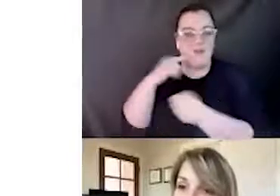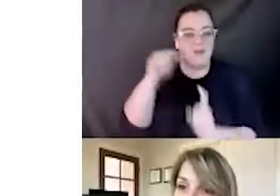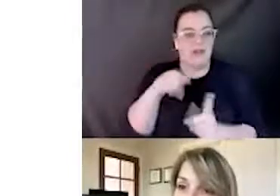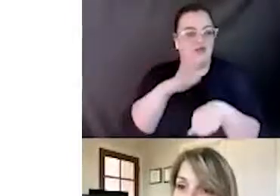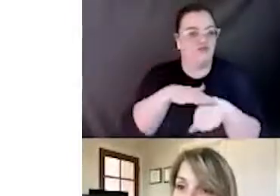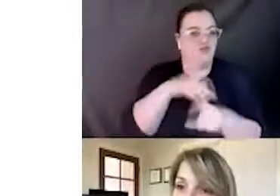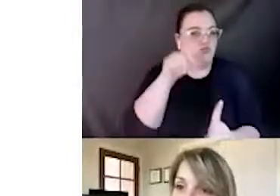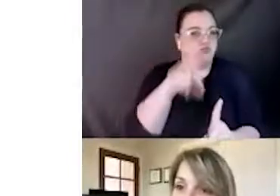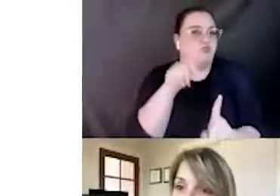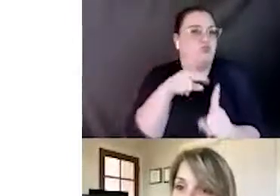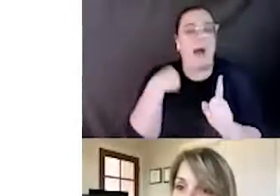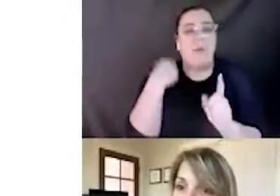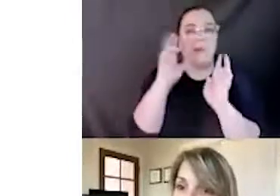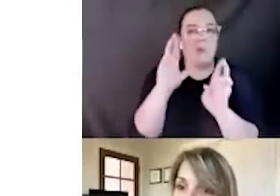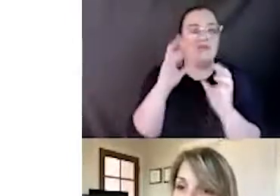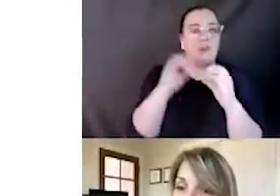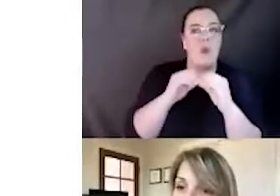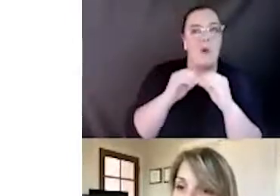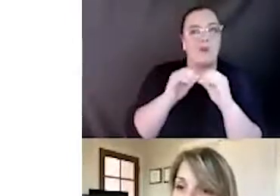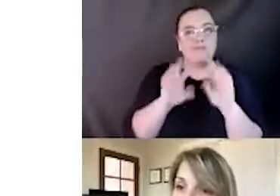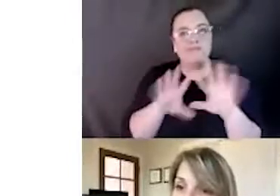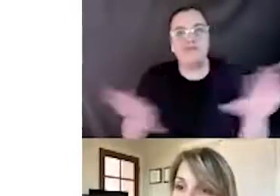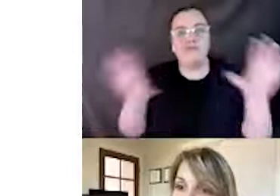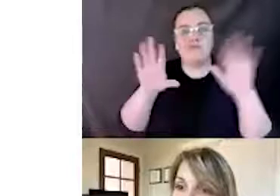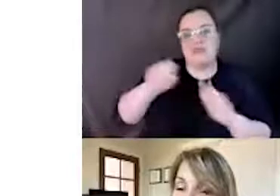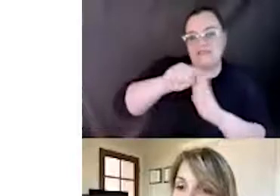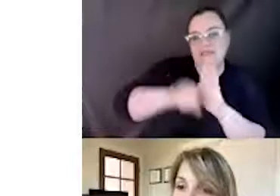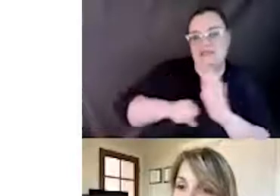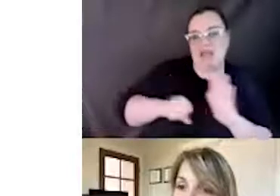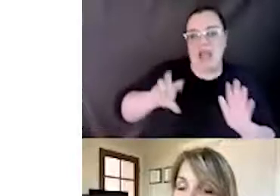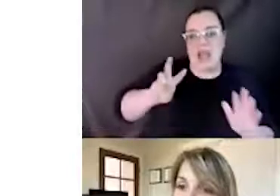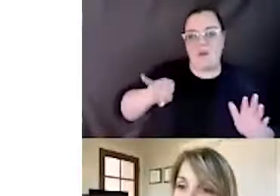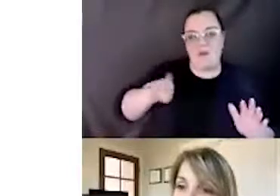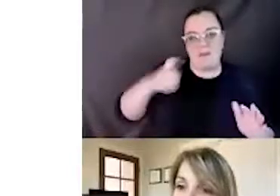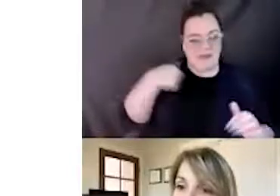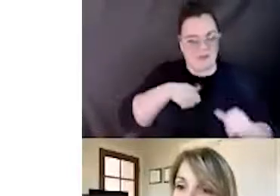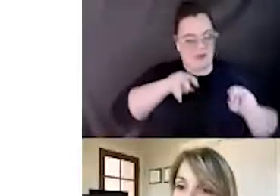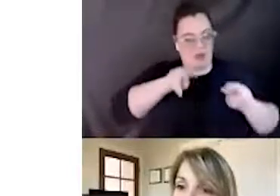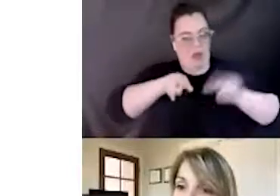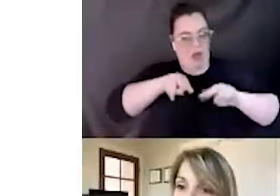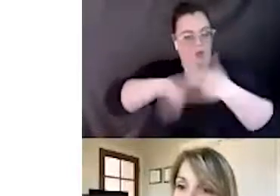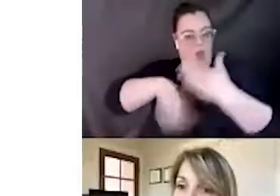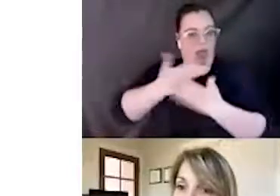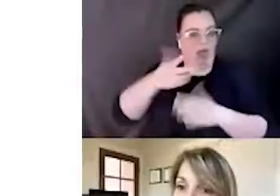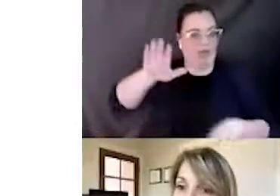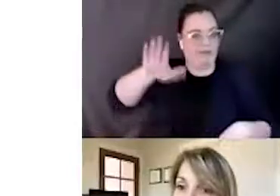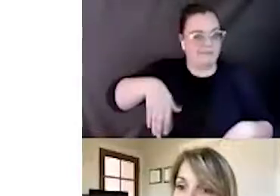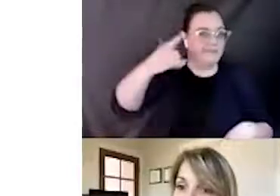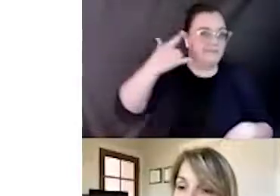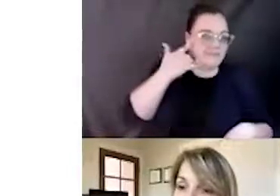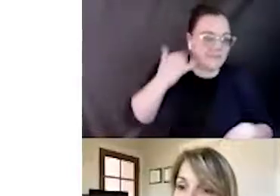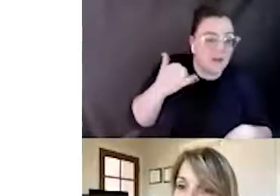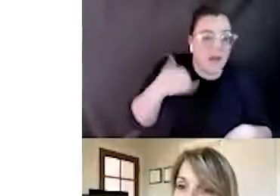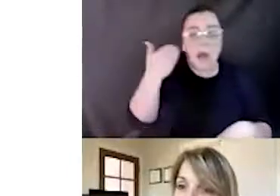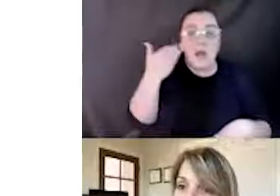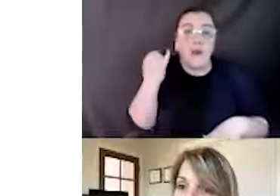for something a little more statewide since, you know, we watch the entire state. I didn't know if that was coming or if